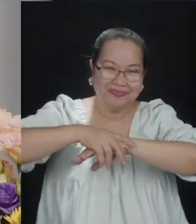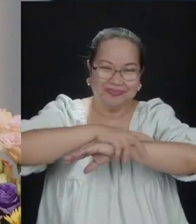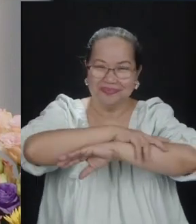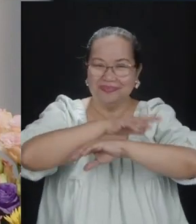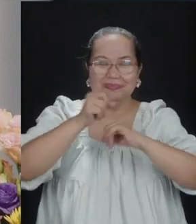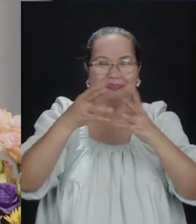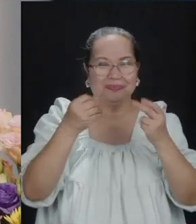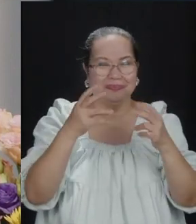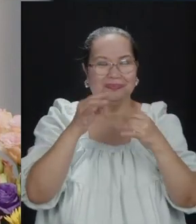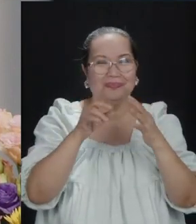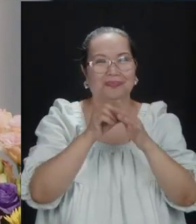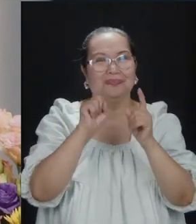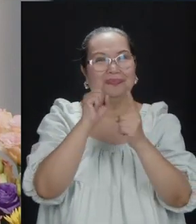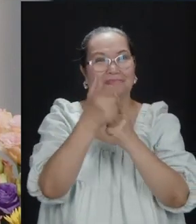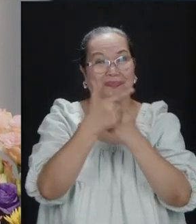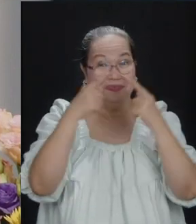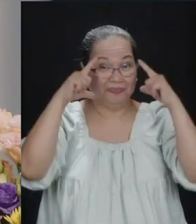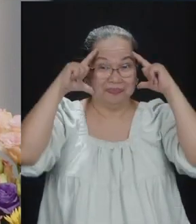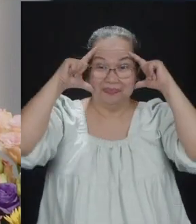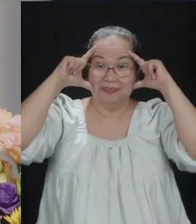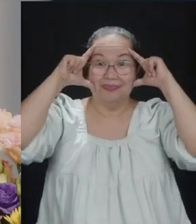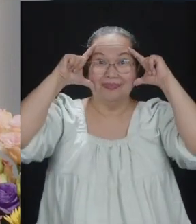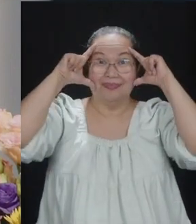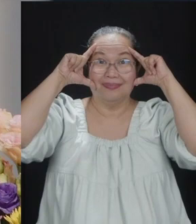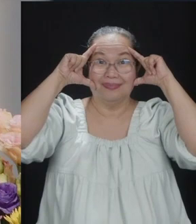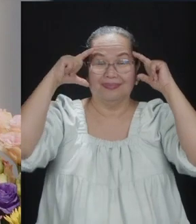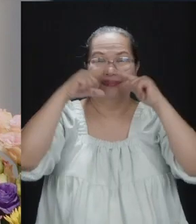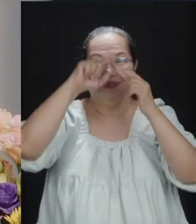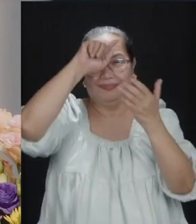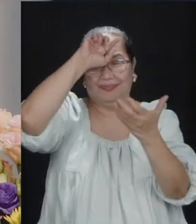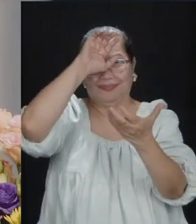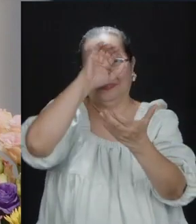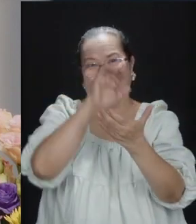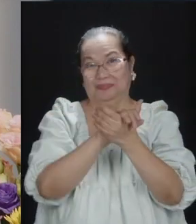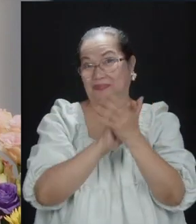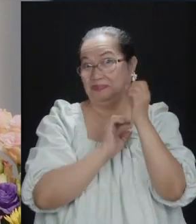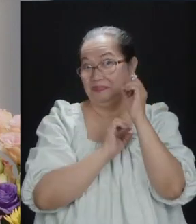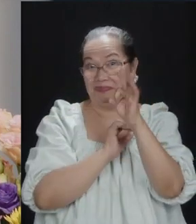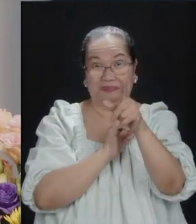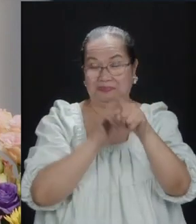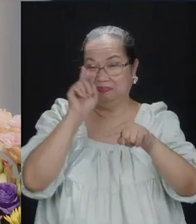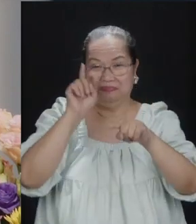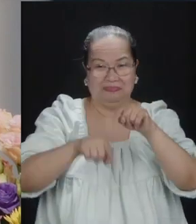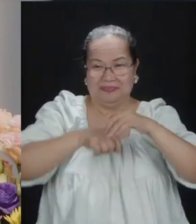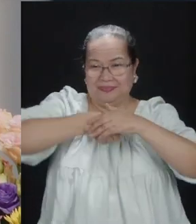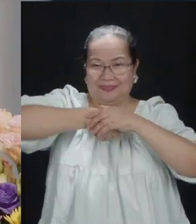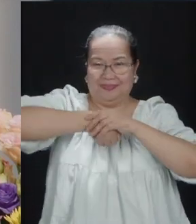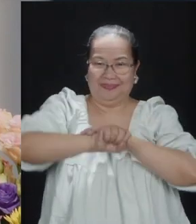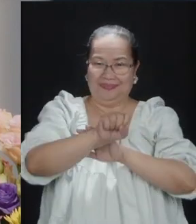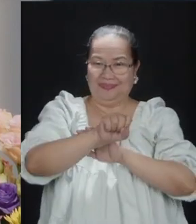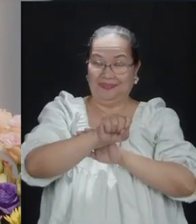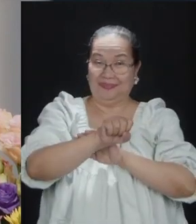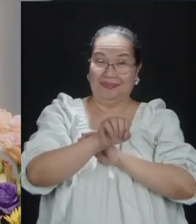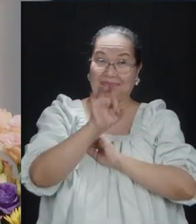So it was a social embarrassment to her husband. And her husband,